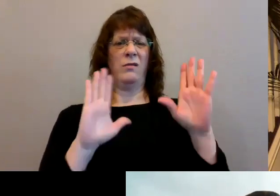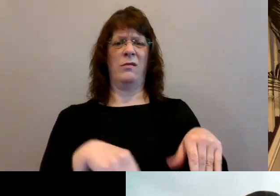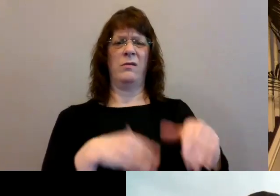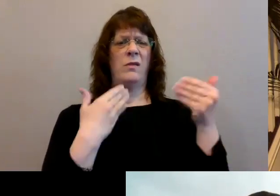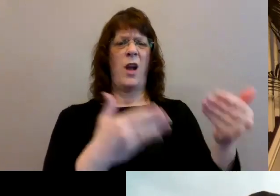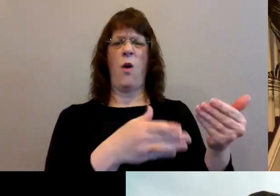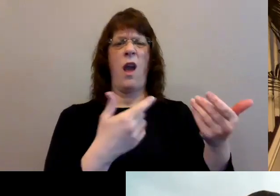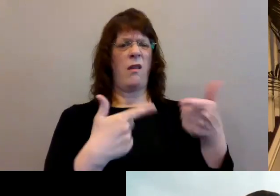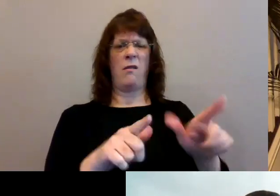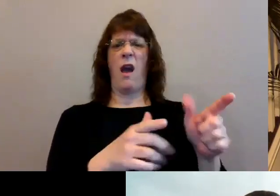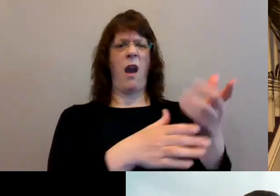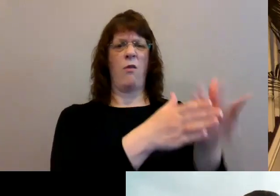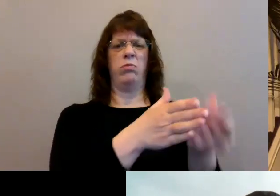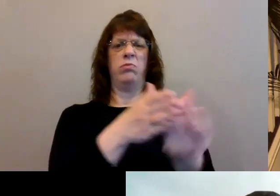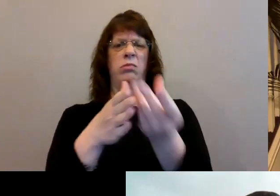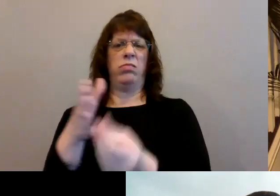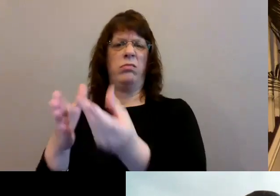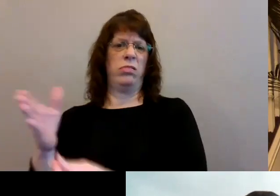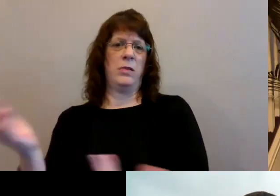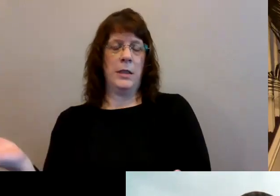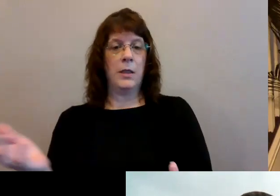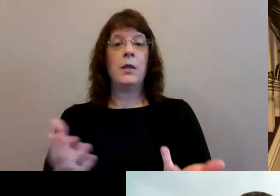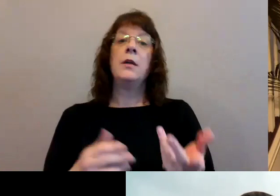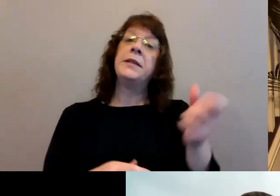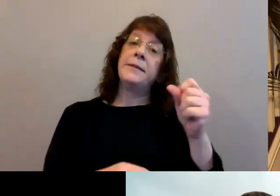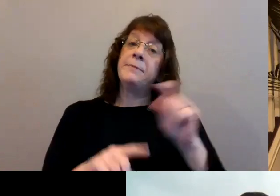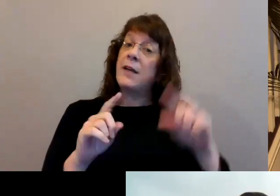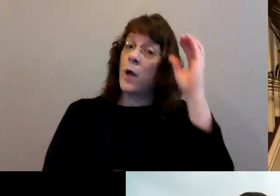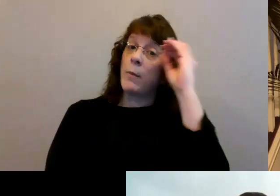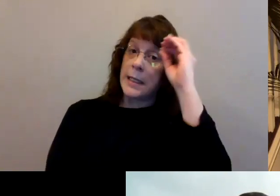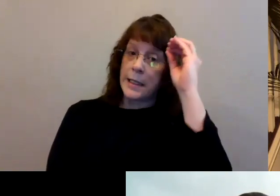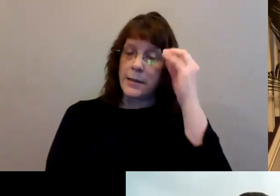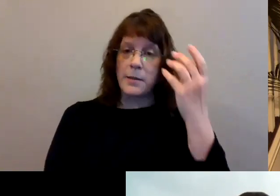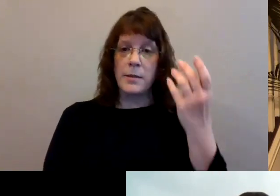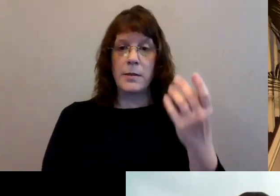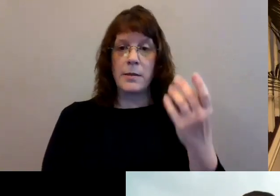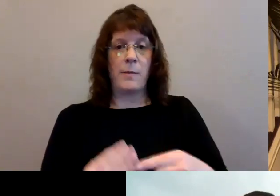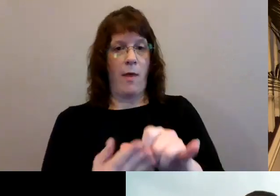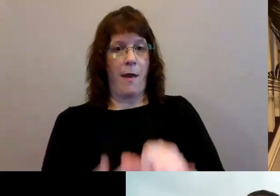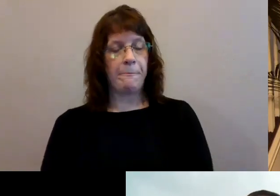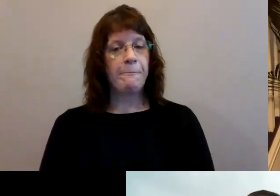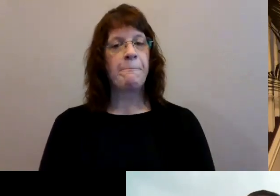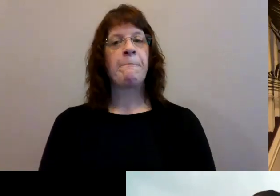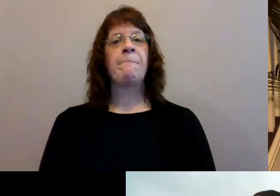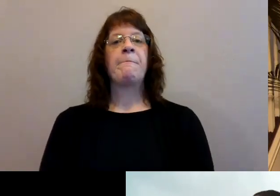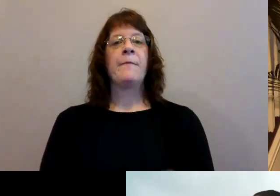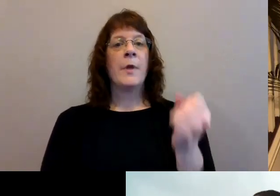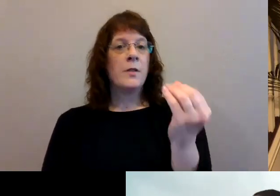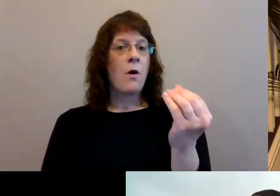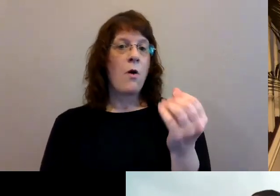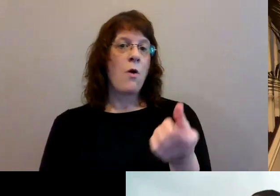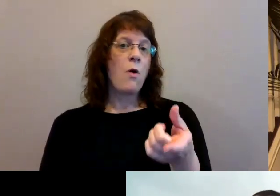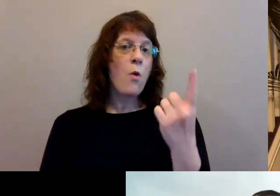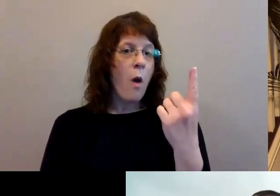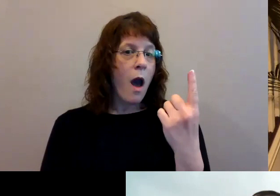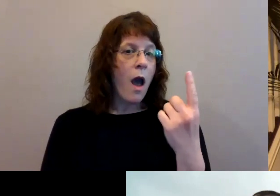so well, yeah, so there's different opinions about that. And so there's one view that